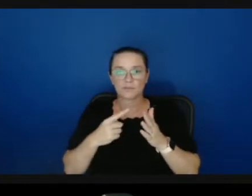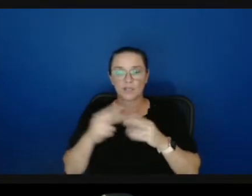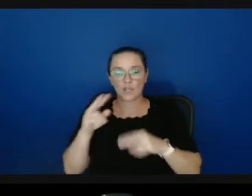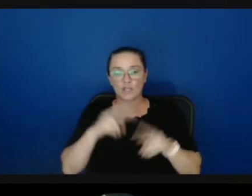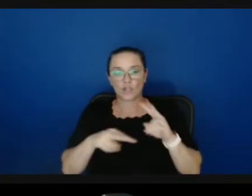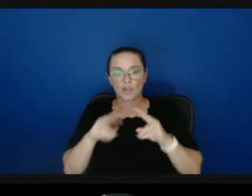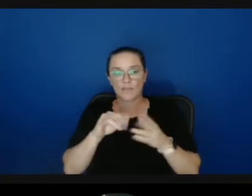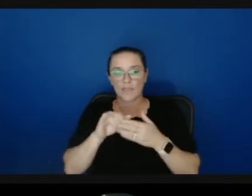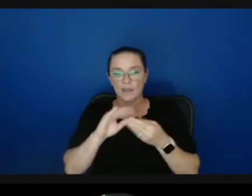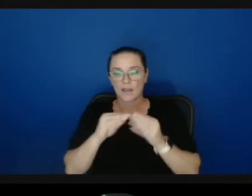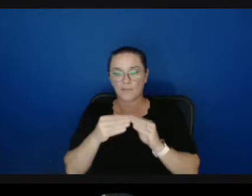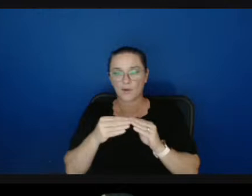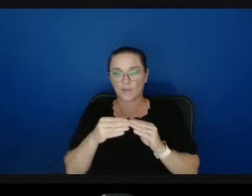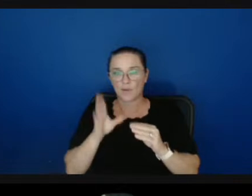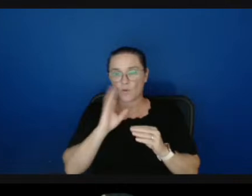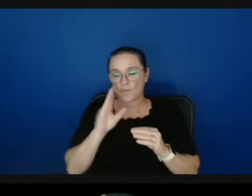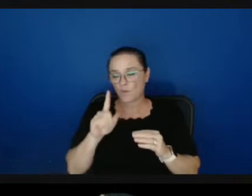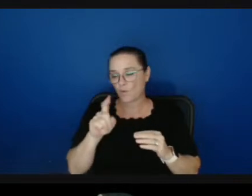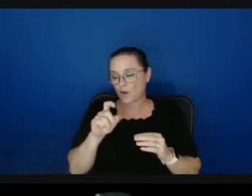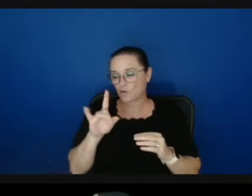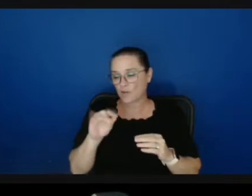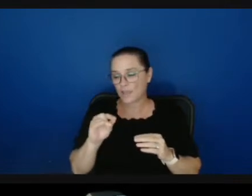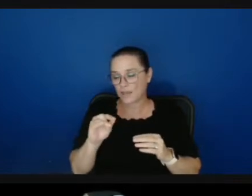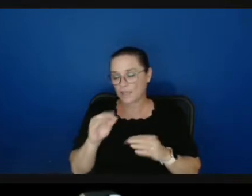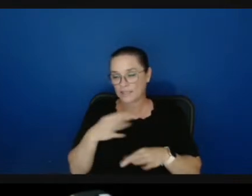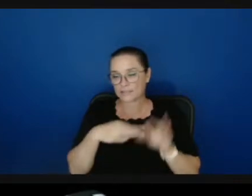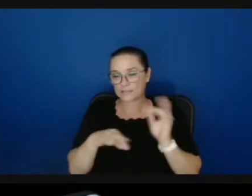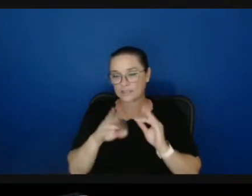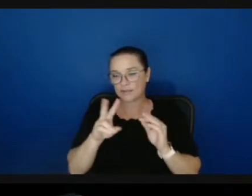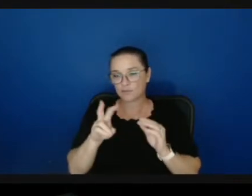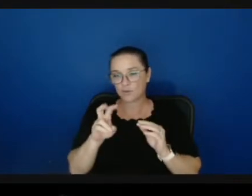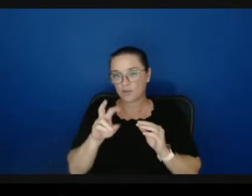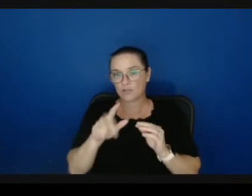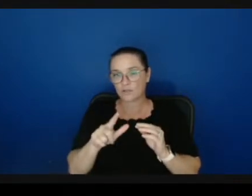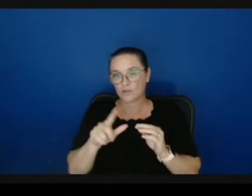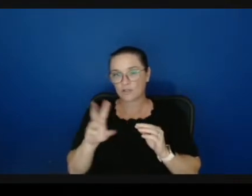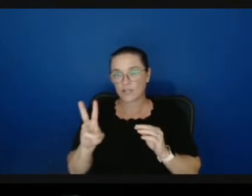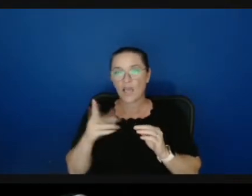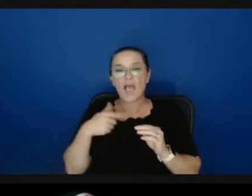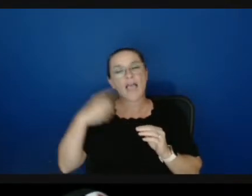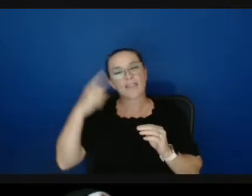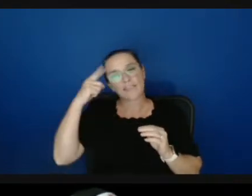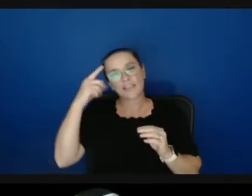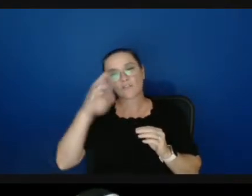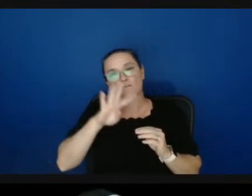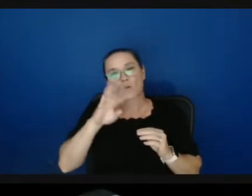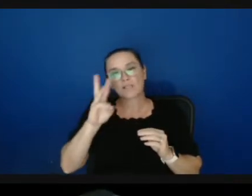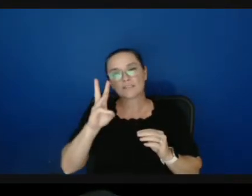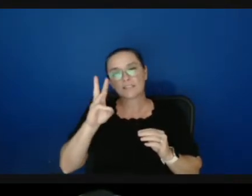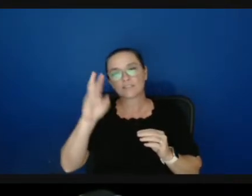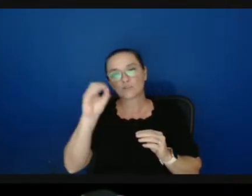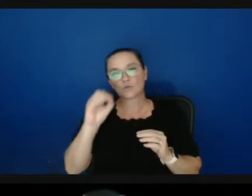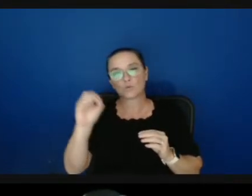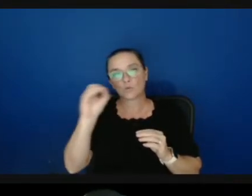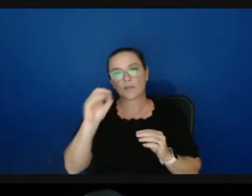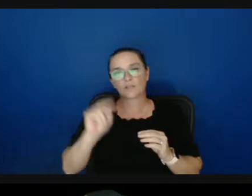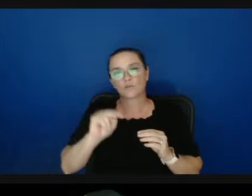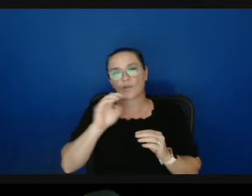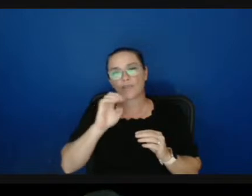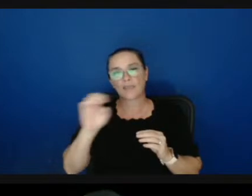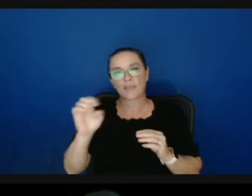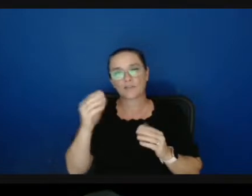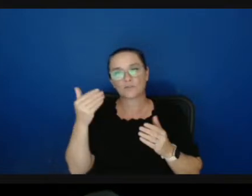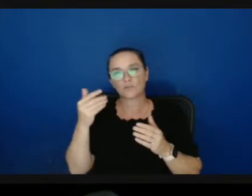that's 180 off of this, right? So instead of actually being 226, I think of it as 46 degrees. This is going northeast towards